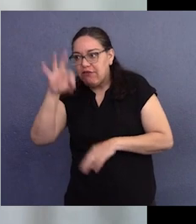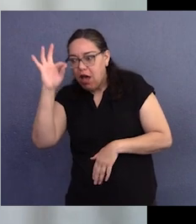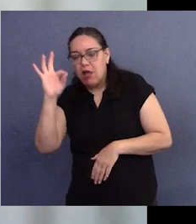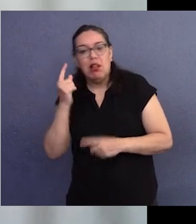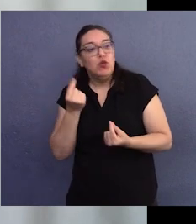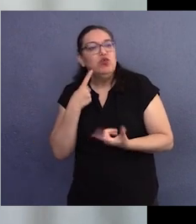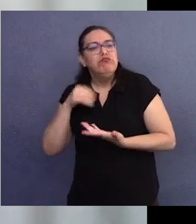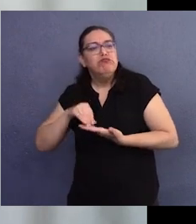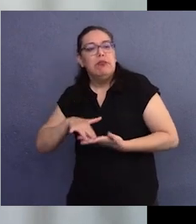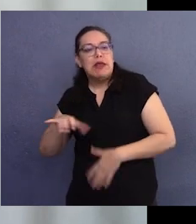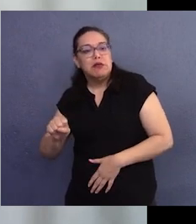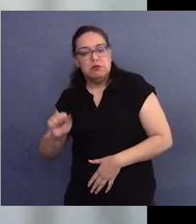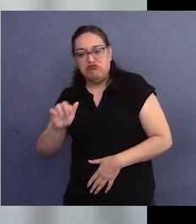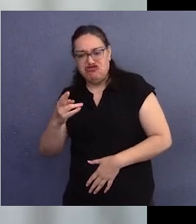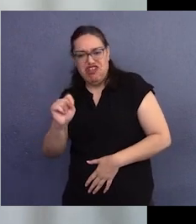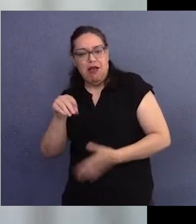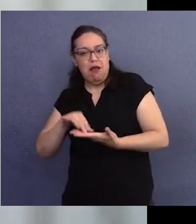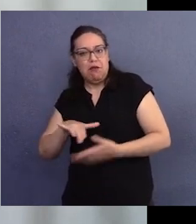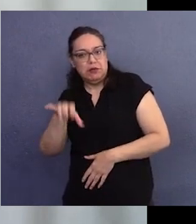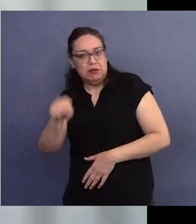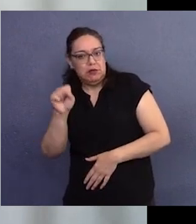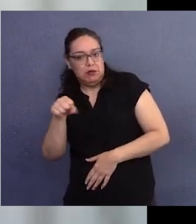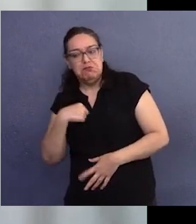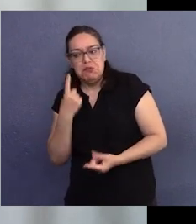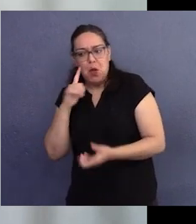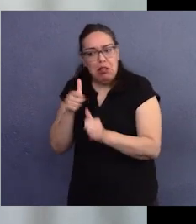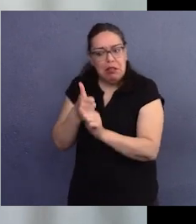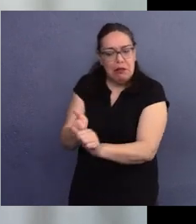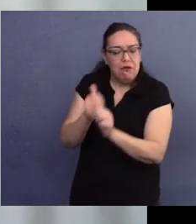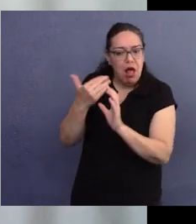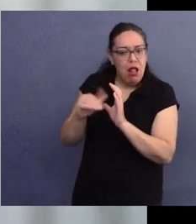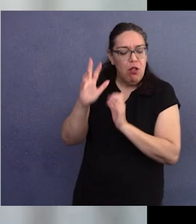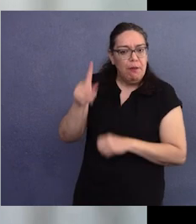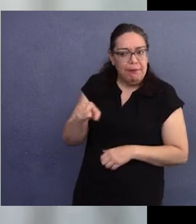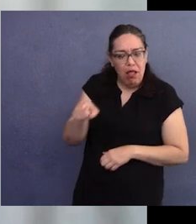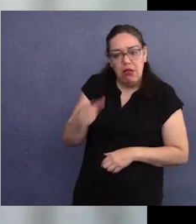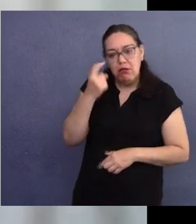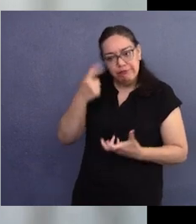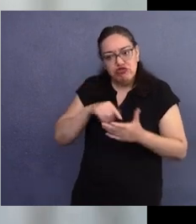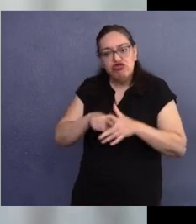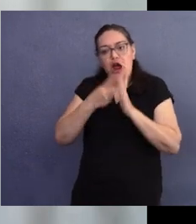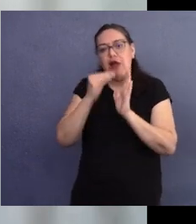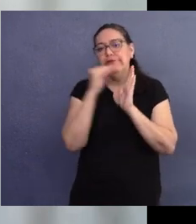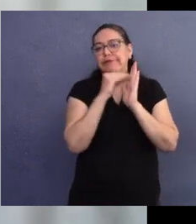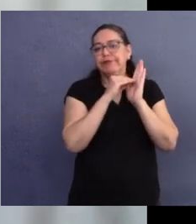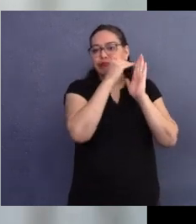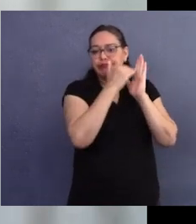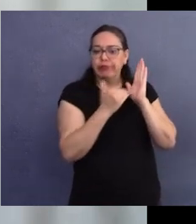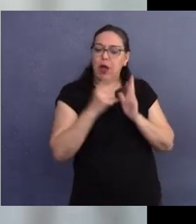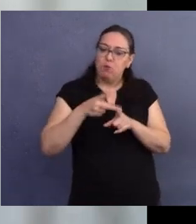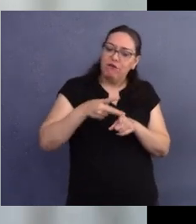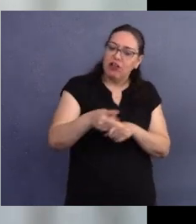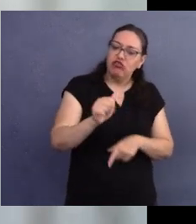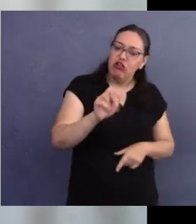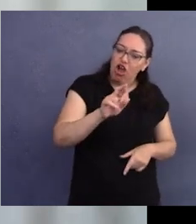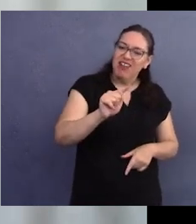in the chat, and I will make sure to follow up with you with an email, because we have started a roster of professional artists where we have resumes, we have